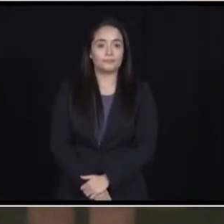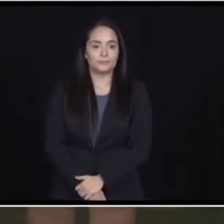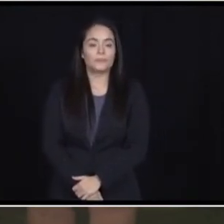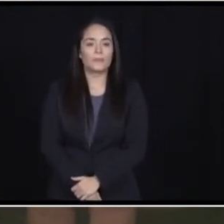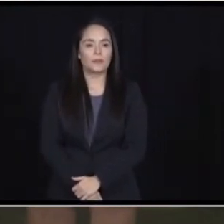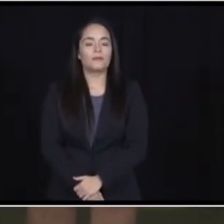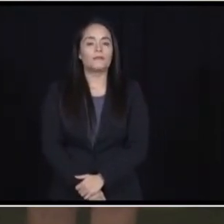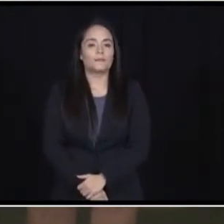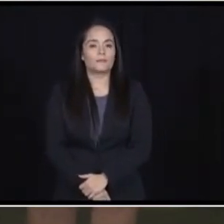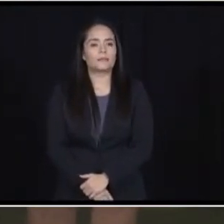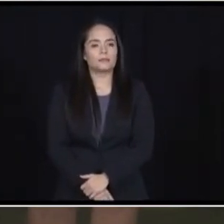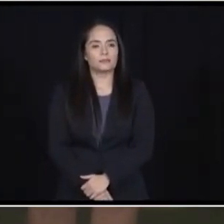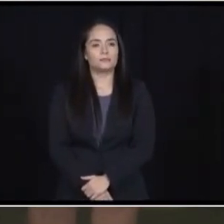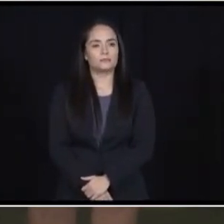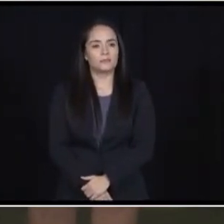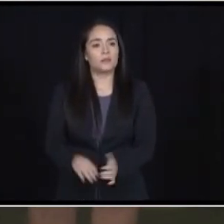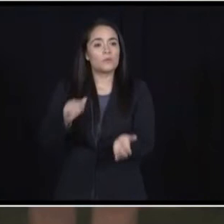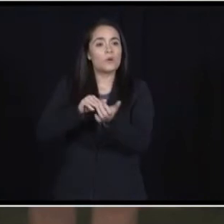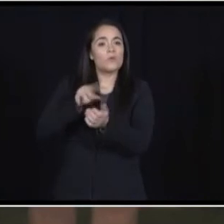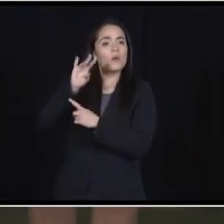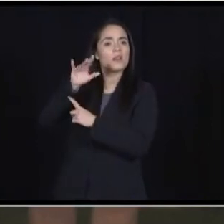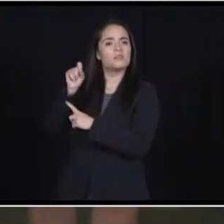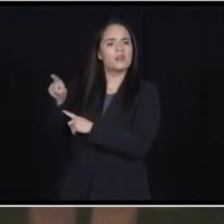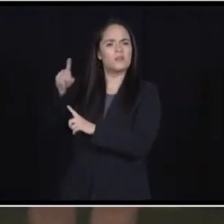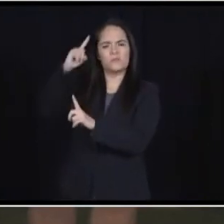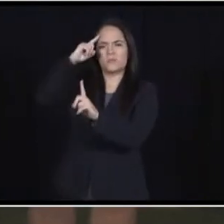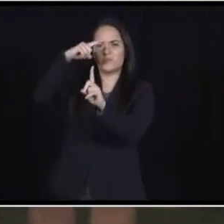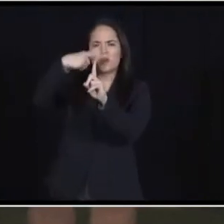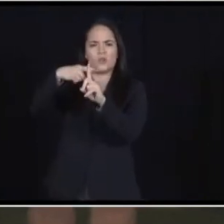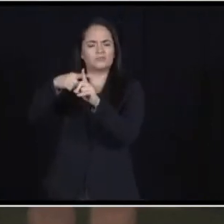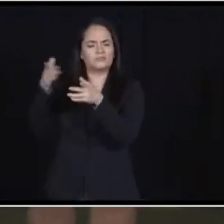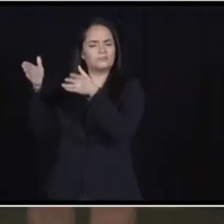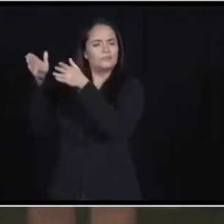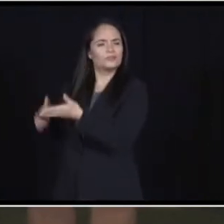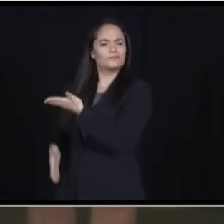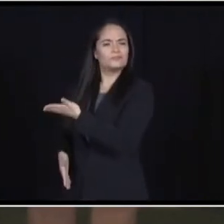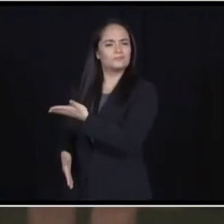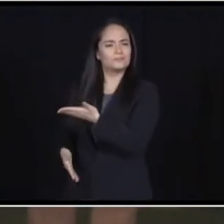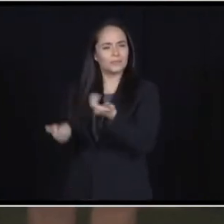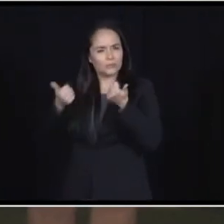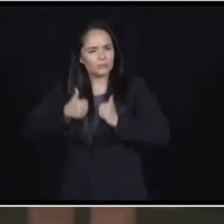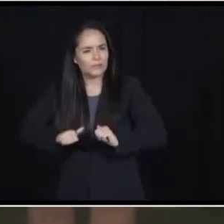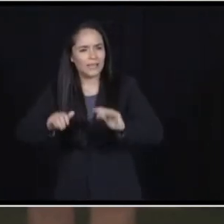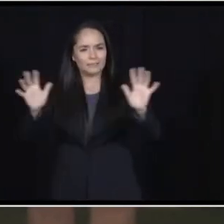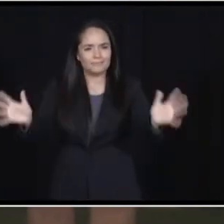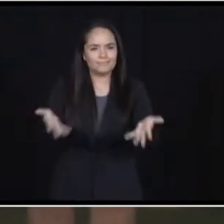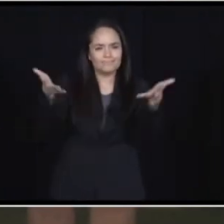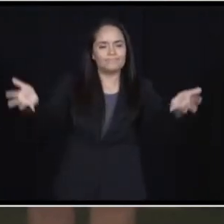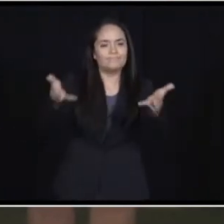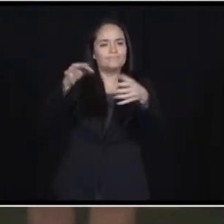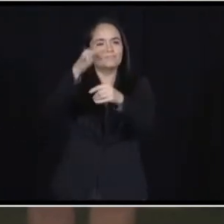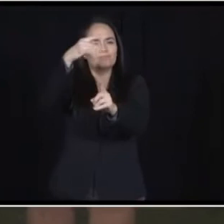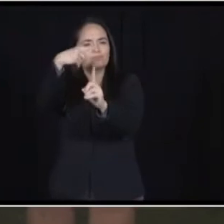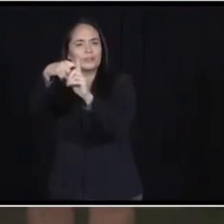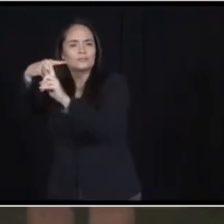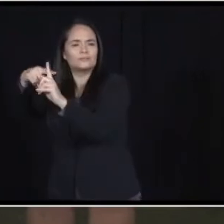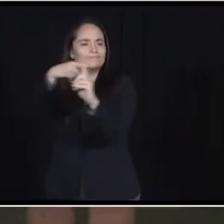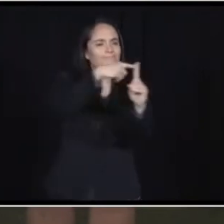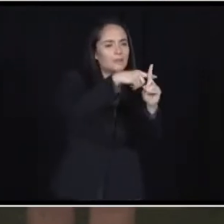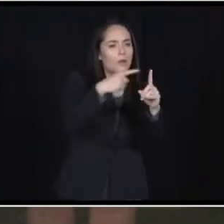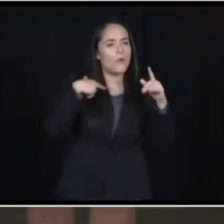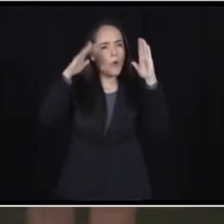have to have hope, because there's hope out there that we will get back to where we were before. But